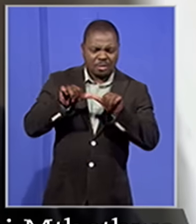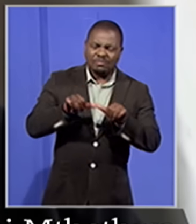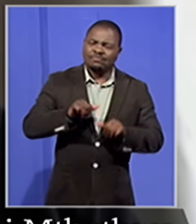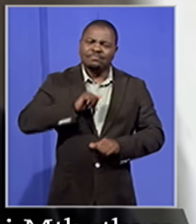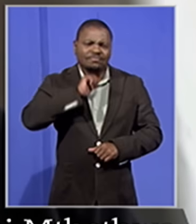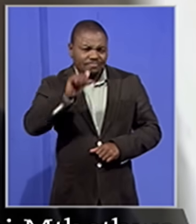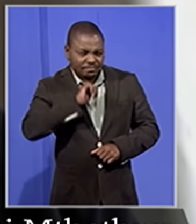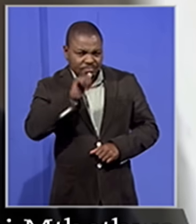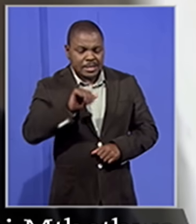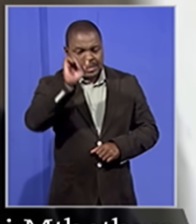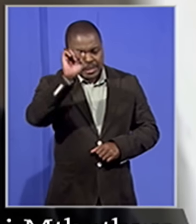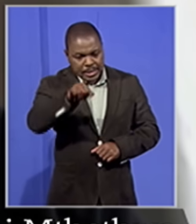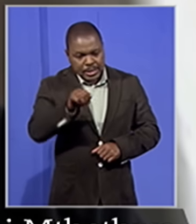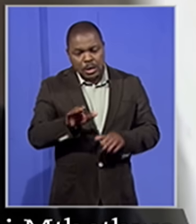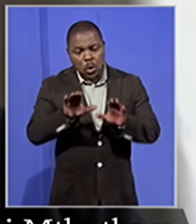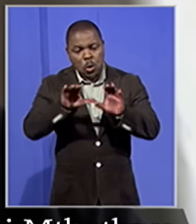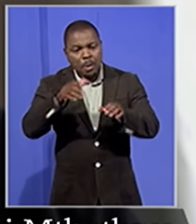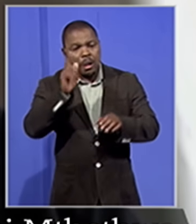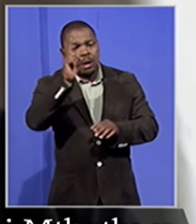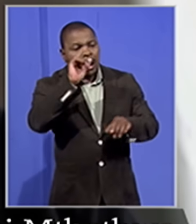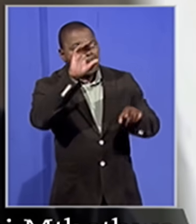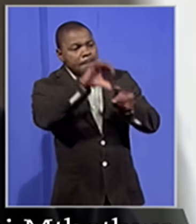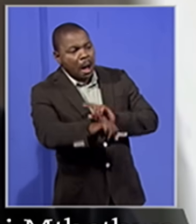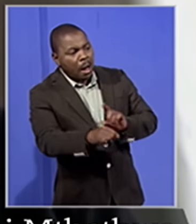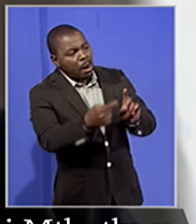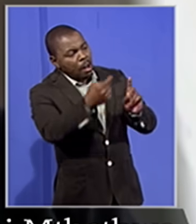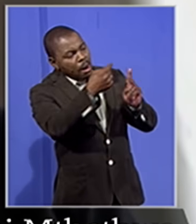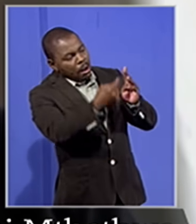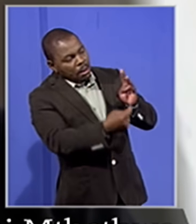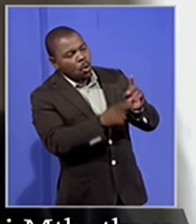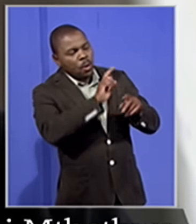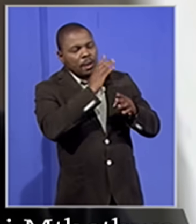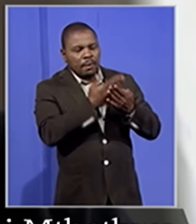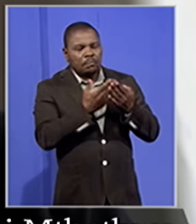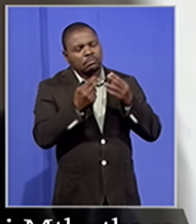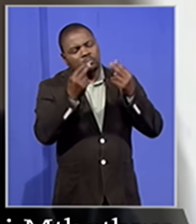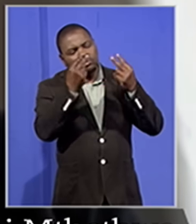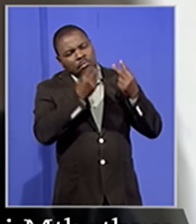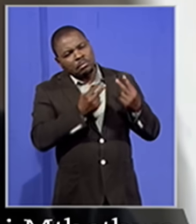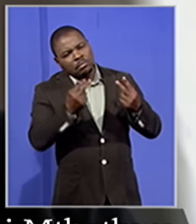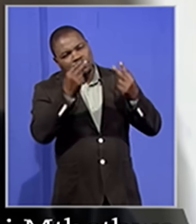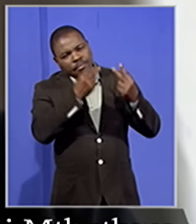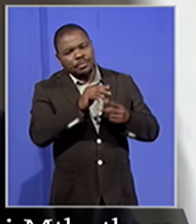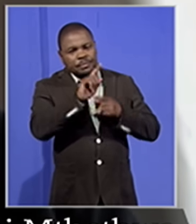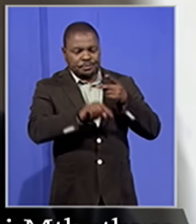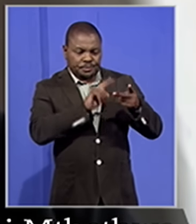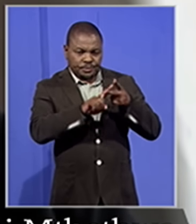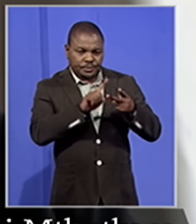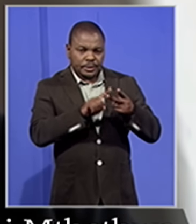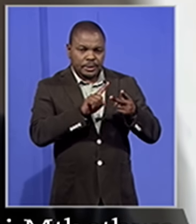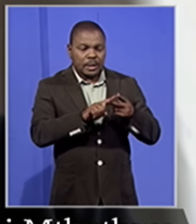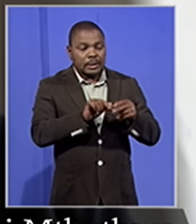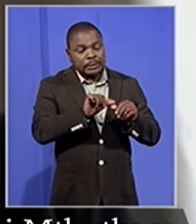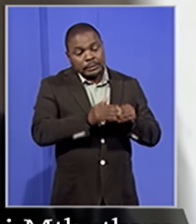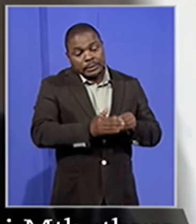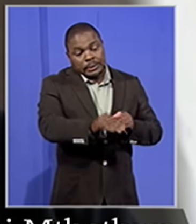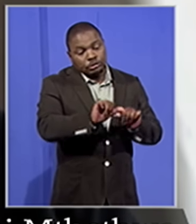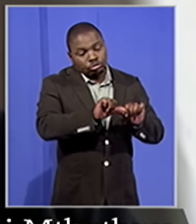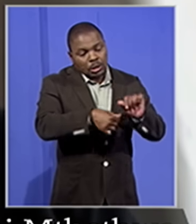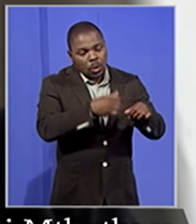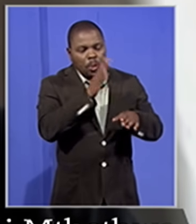commission finds what it finds about such people, we will reflect on that and we will advise the current generation